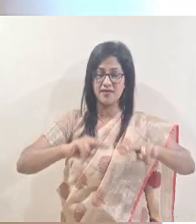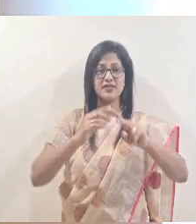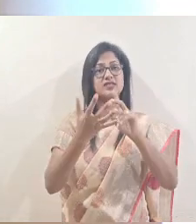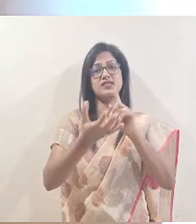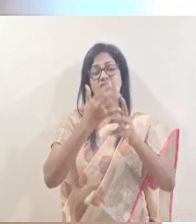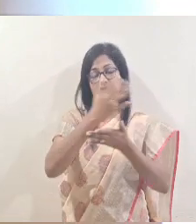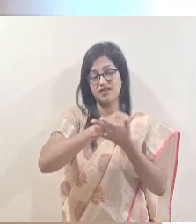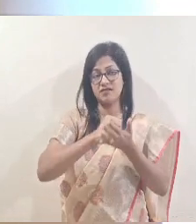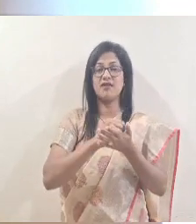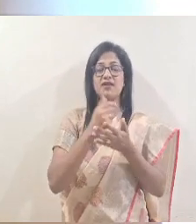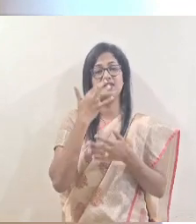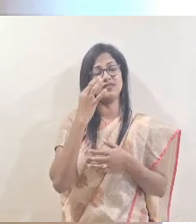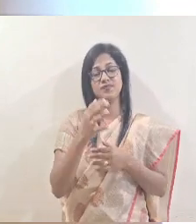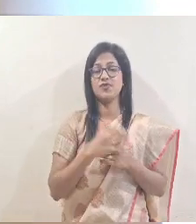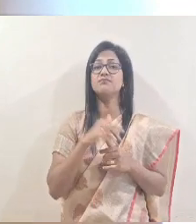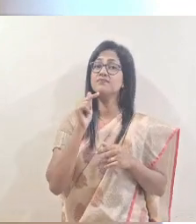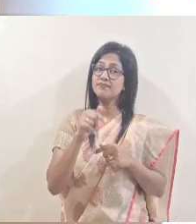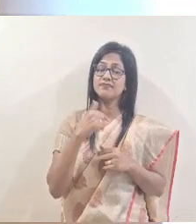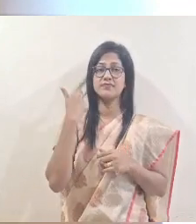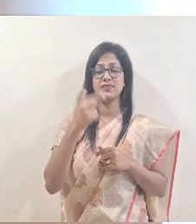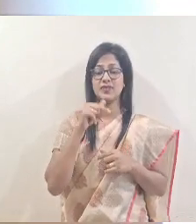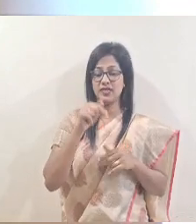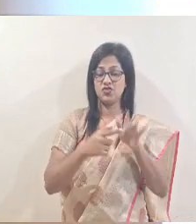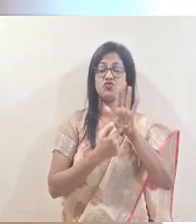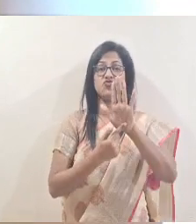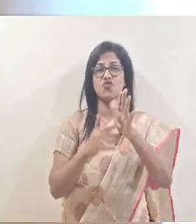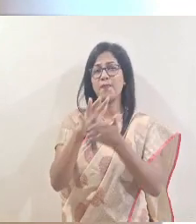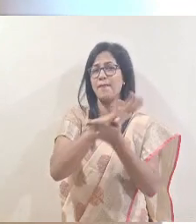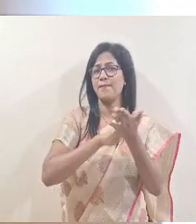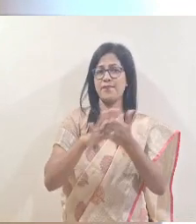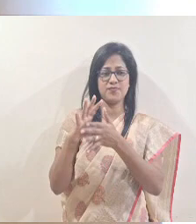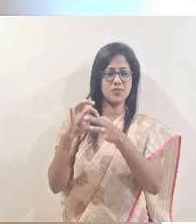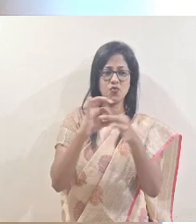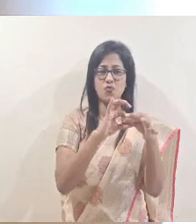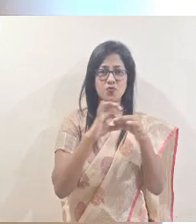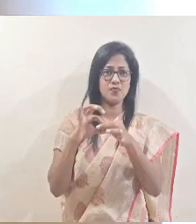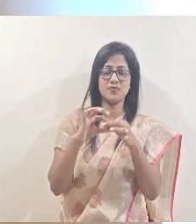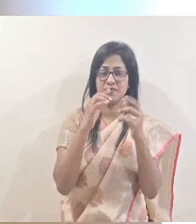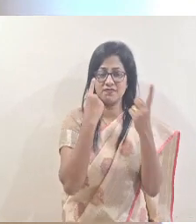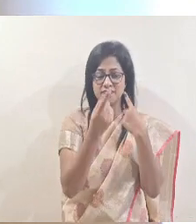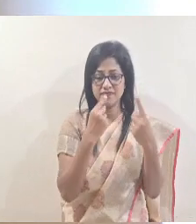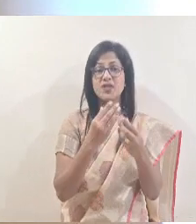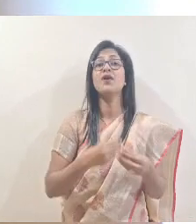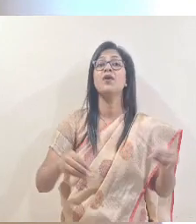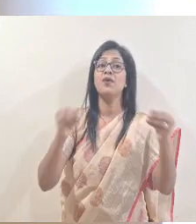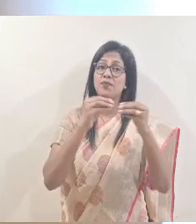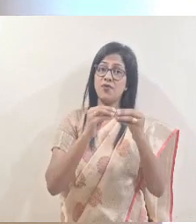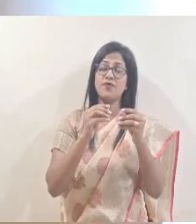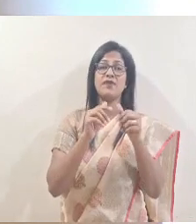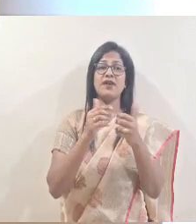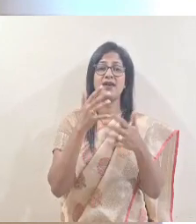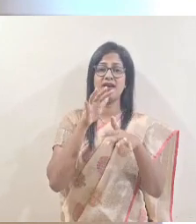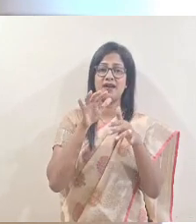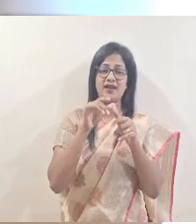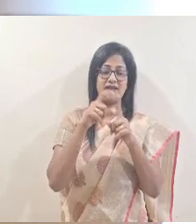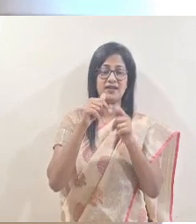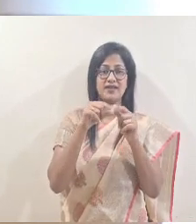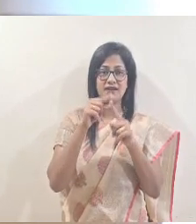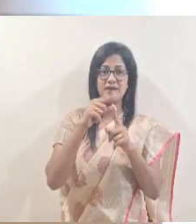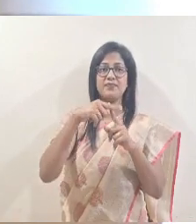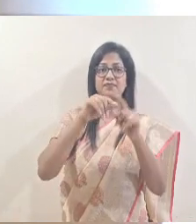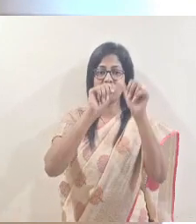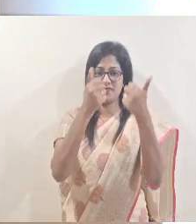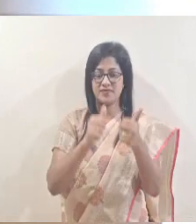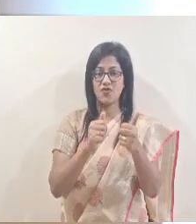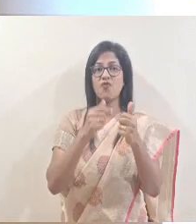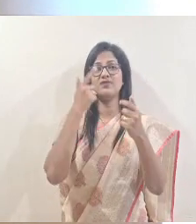the data analysis as such. So that's what. Here I have presented a basic correlation analysis, but further on, we would be using error-based models like statistical